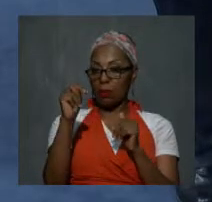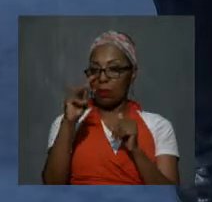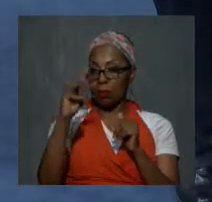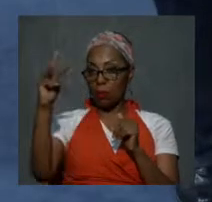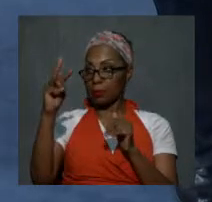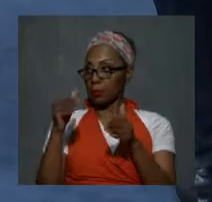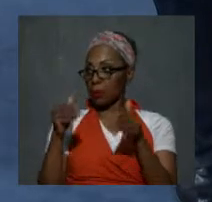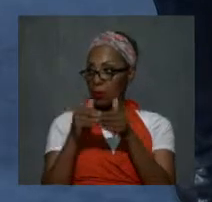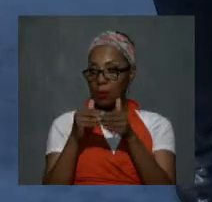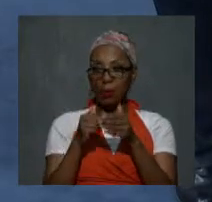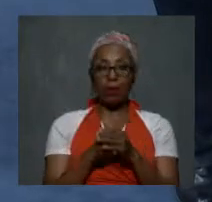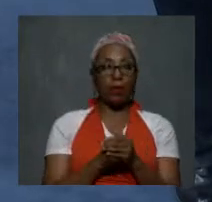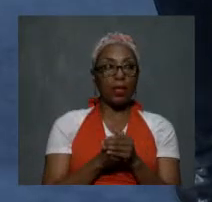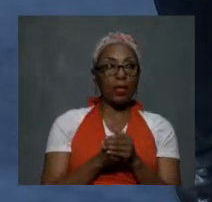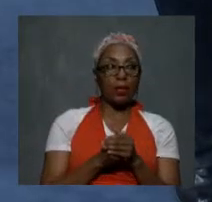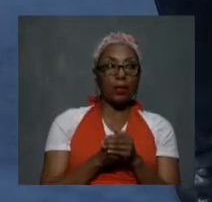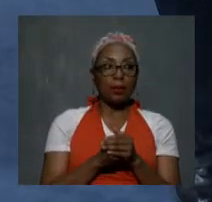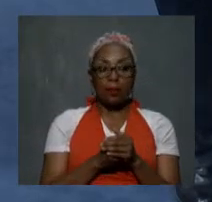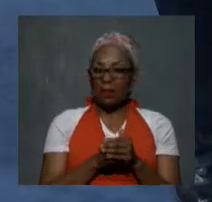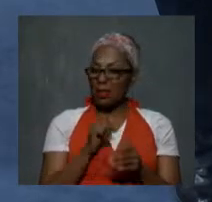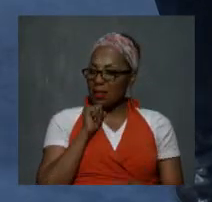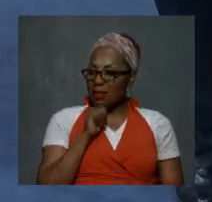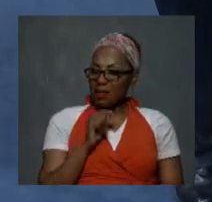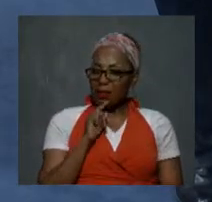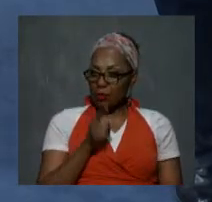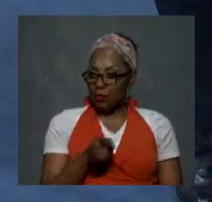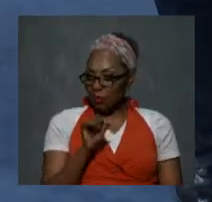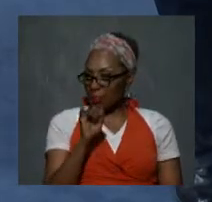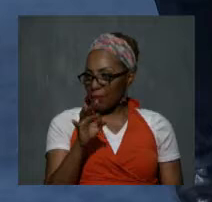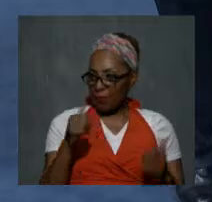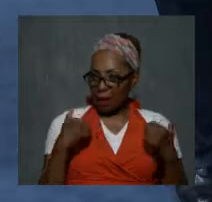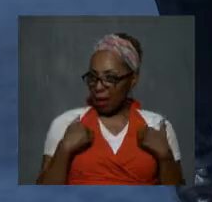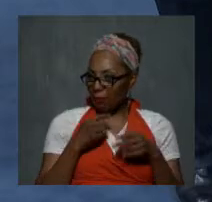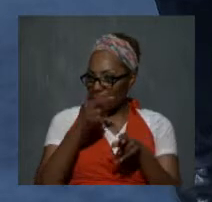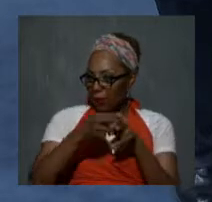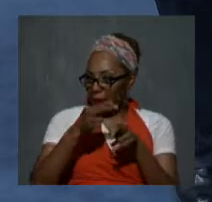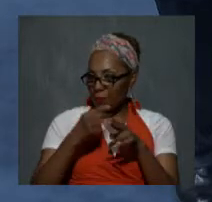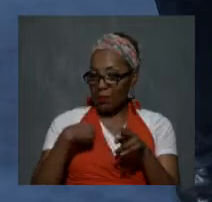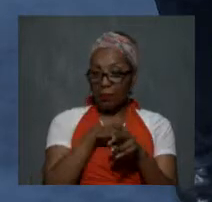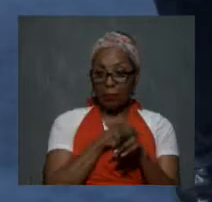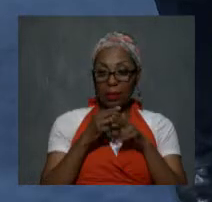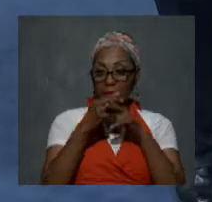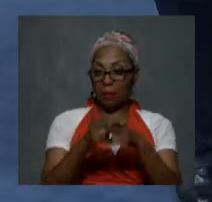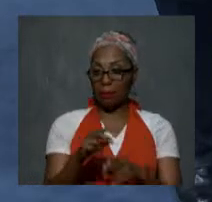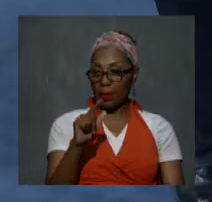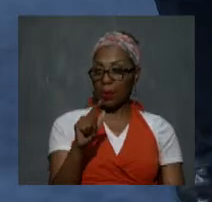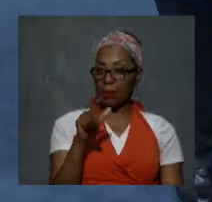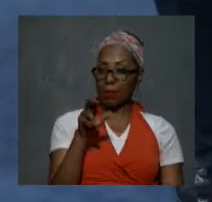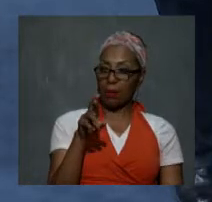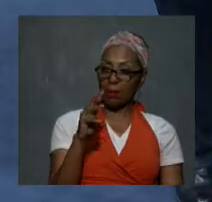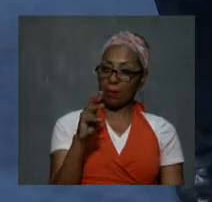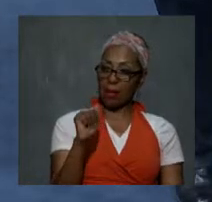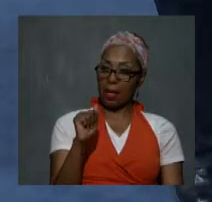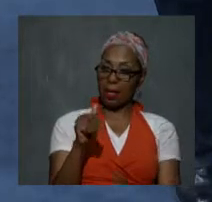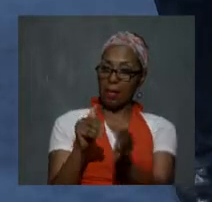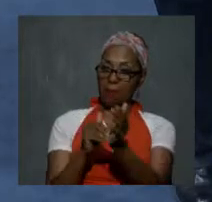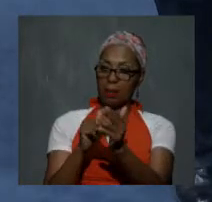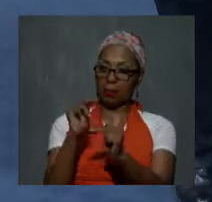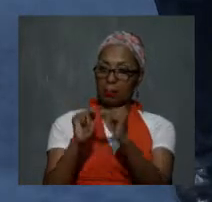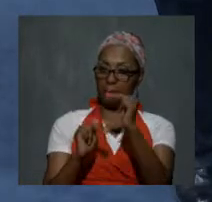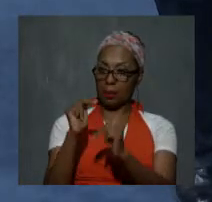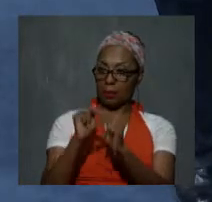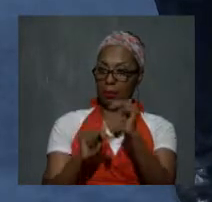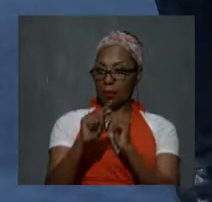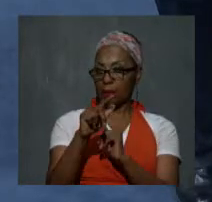corner is, I'm not sure if it has an official name. We've always called it the LRMA Medical Building. Little Rock